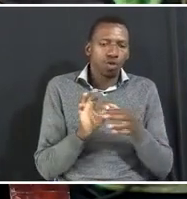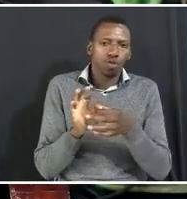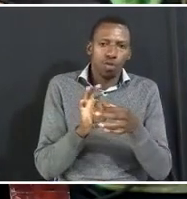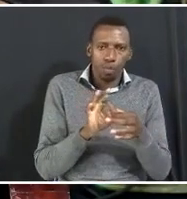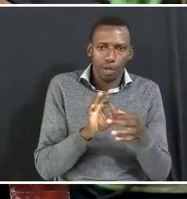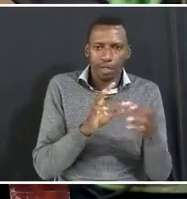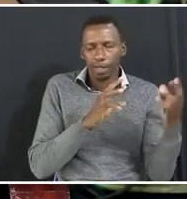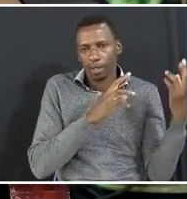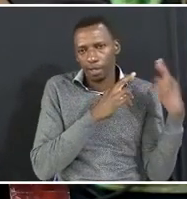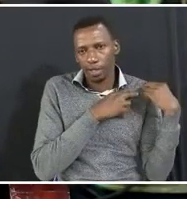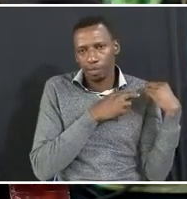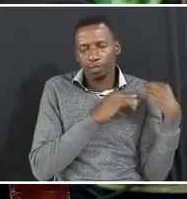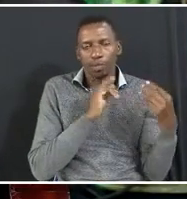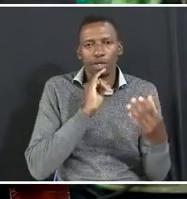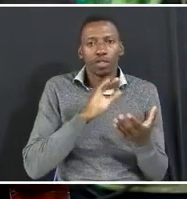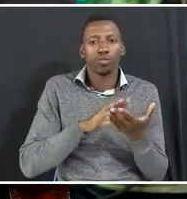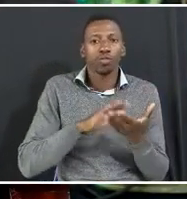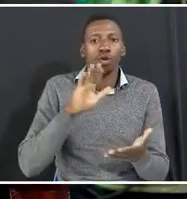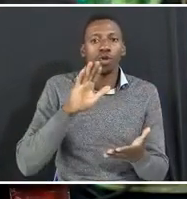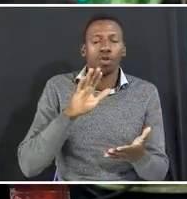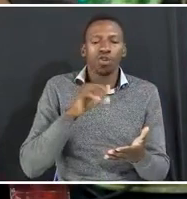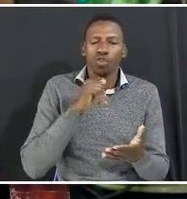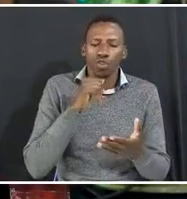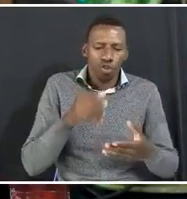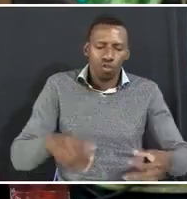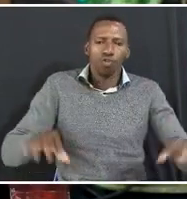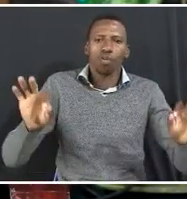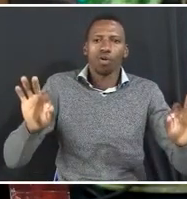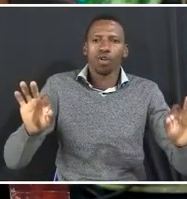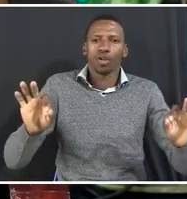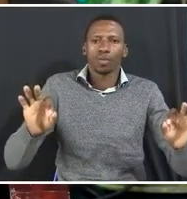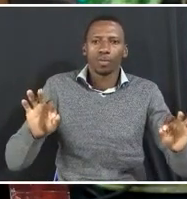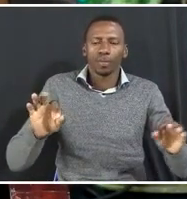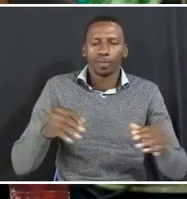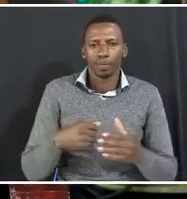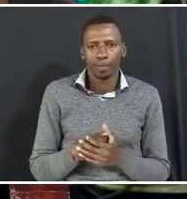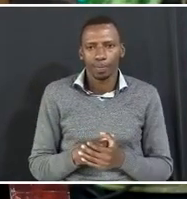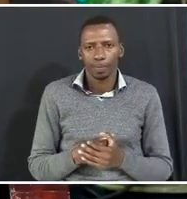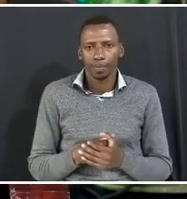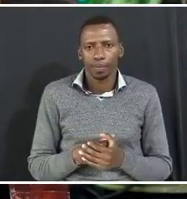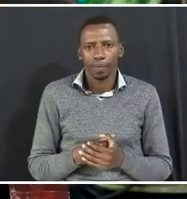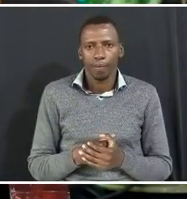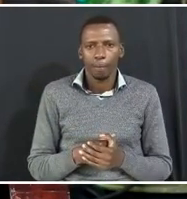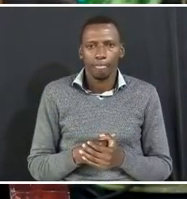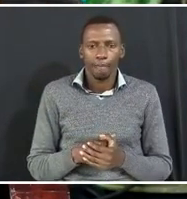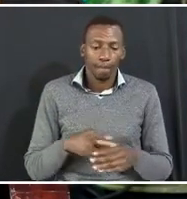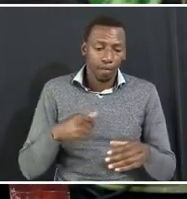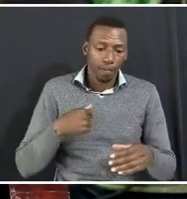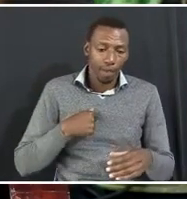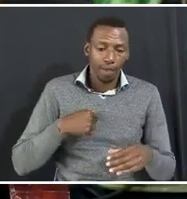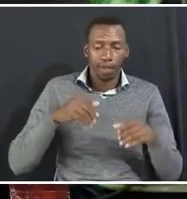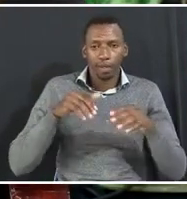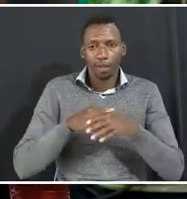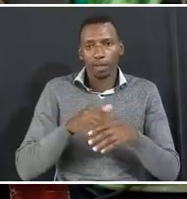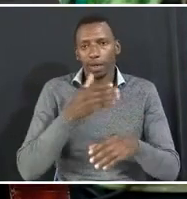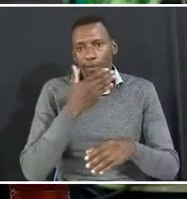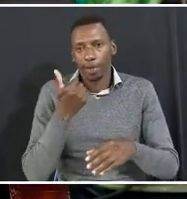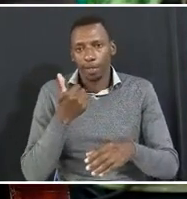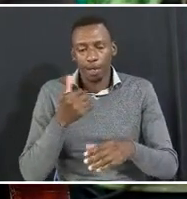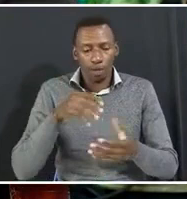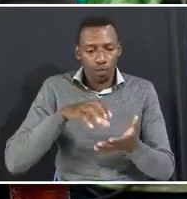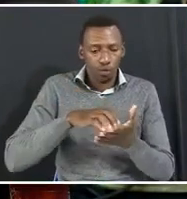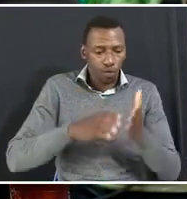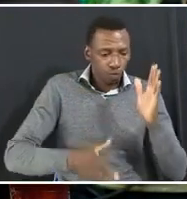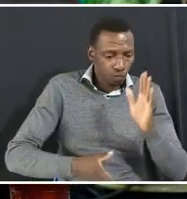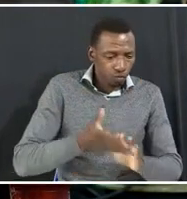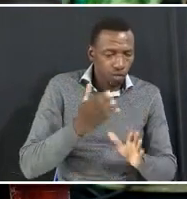is more of informal. So I'll be, in a better position to quickly respond to a